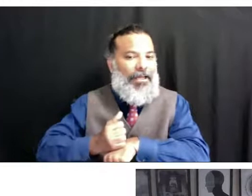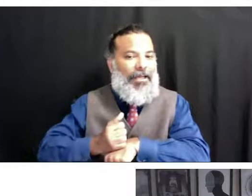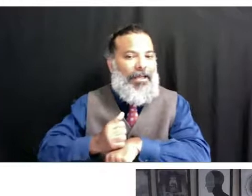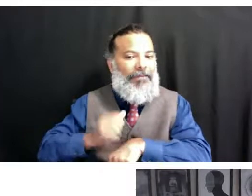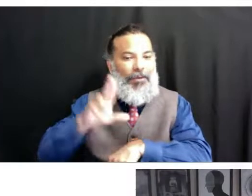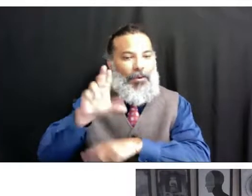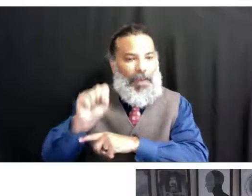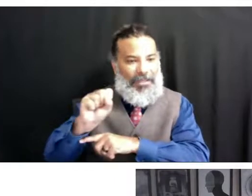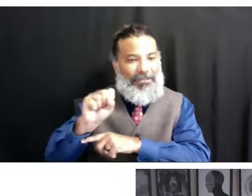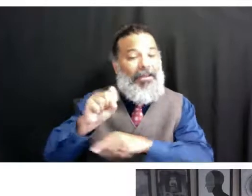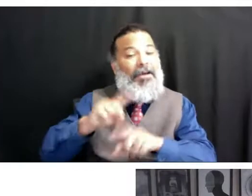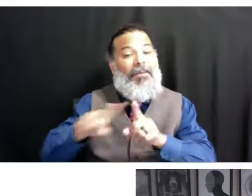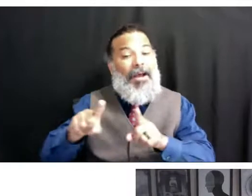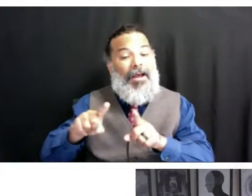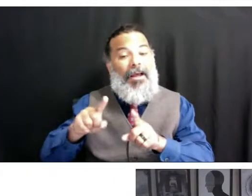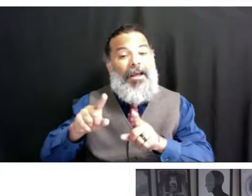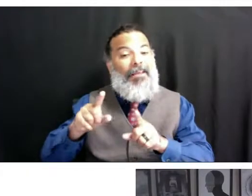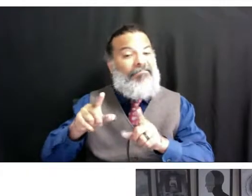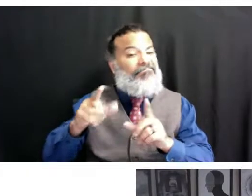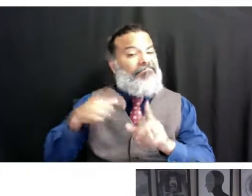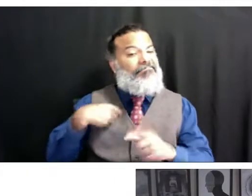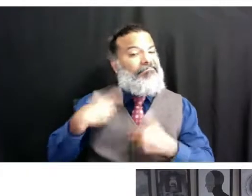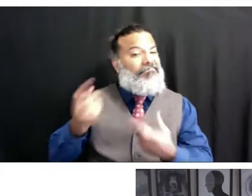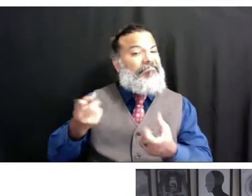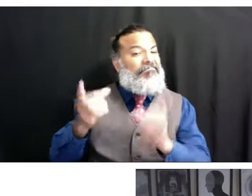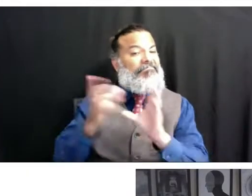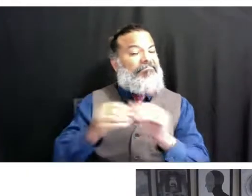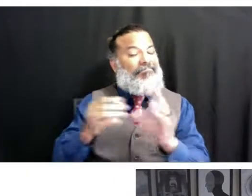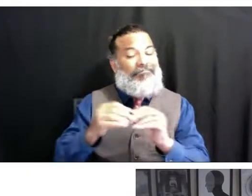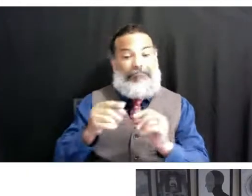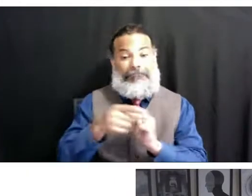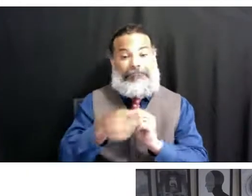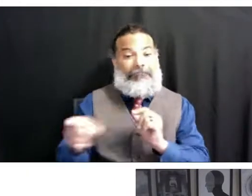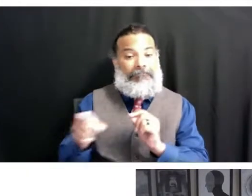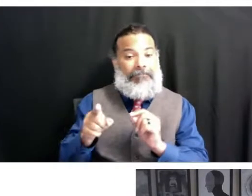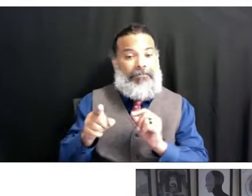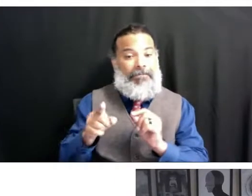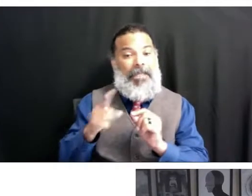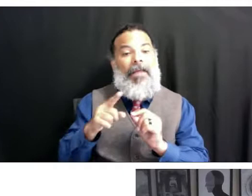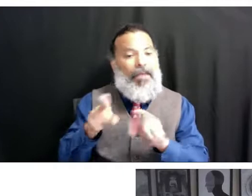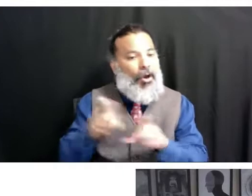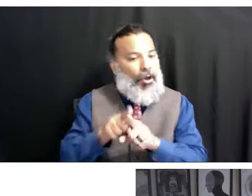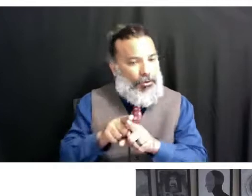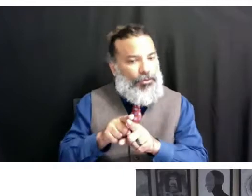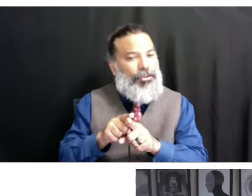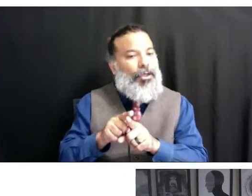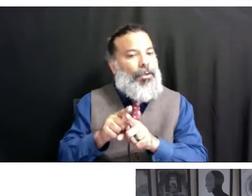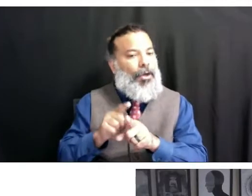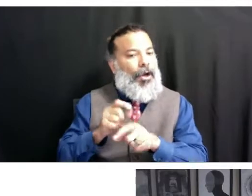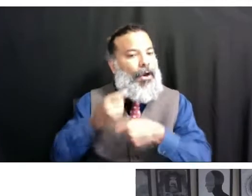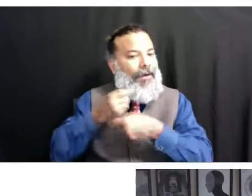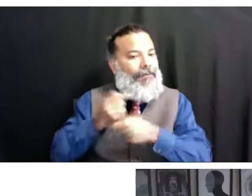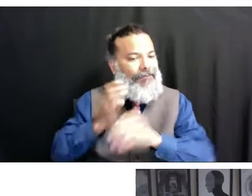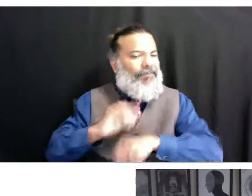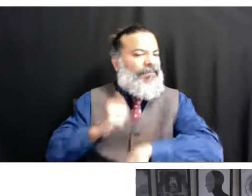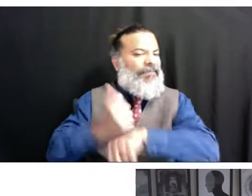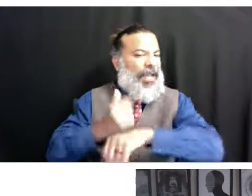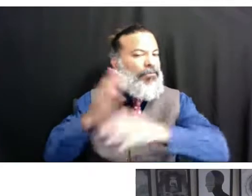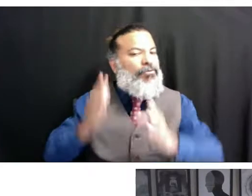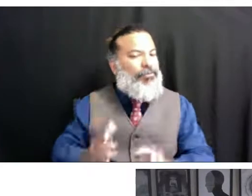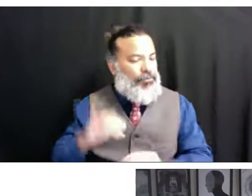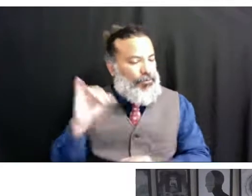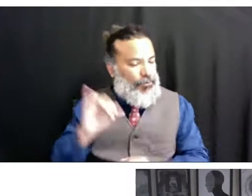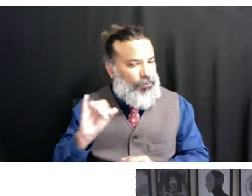States. But as I said in my introduction, these are founders, and